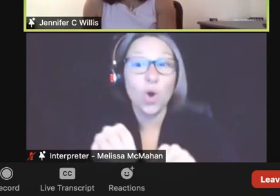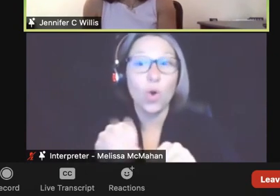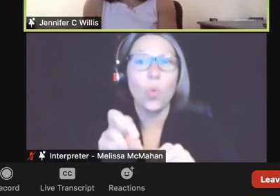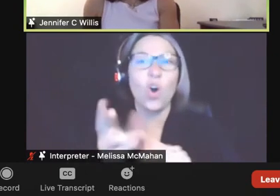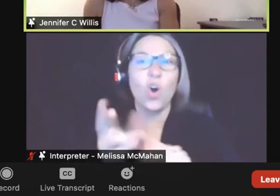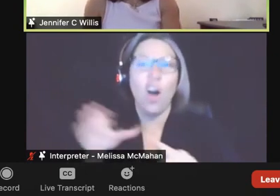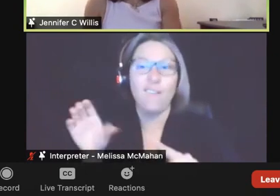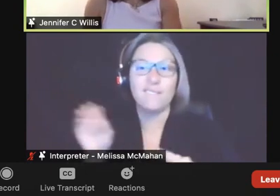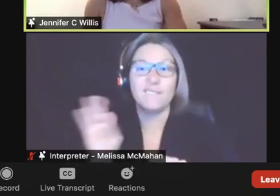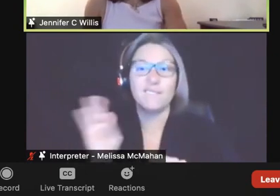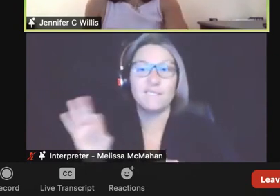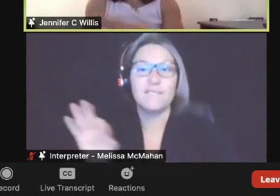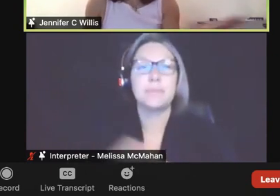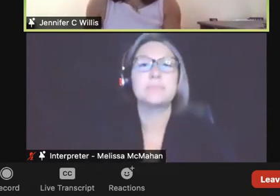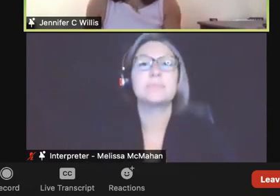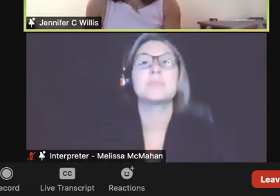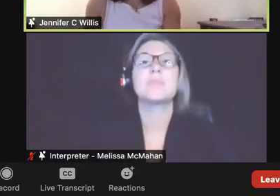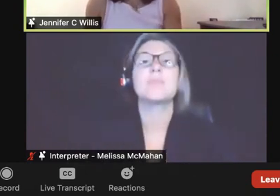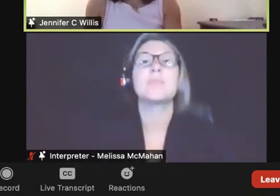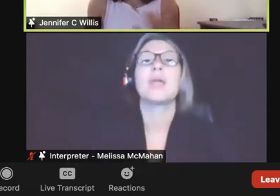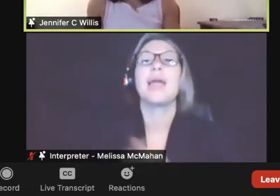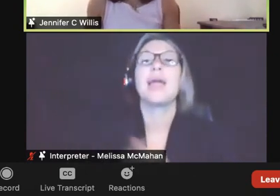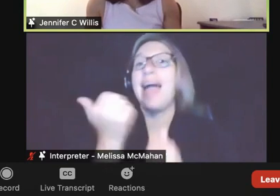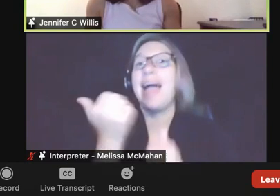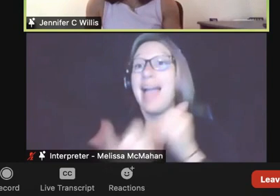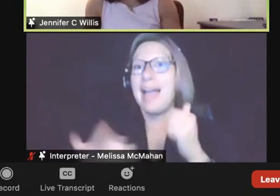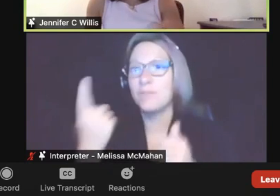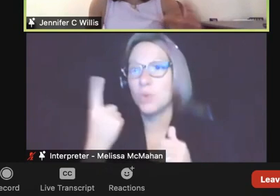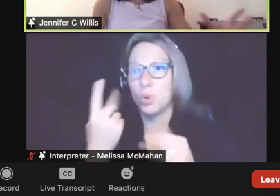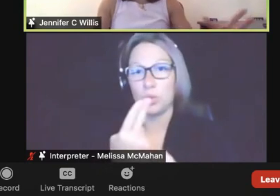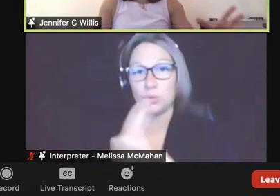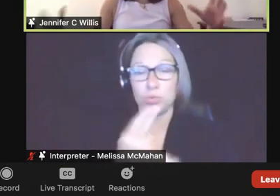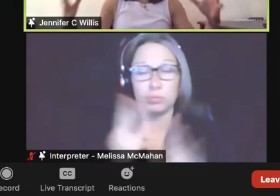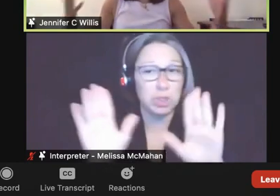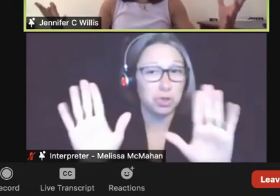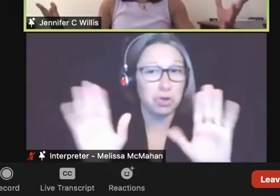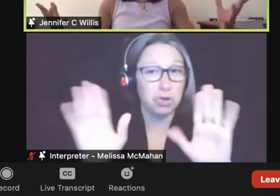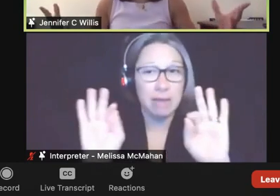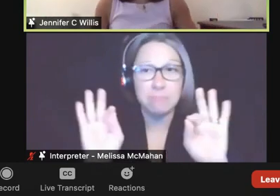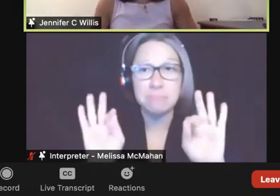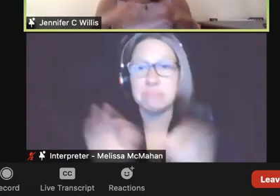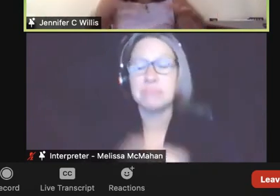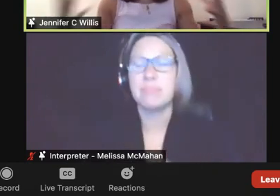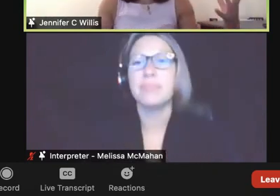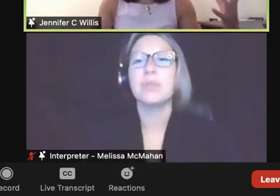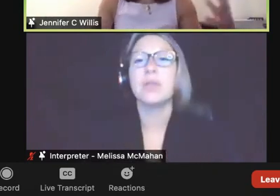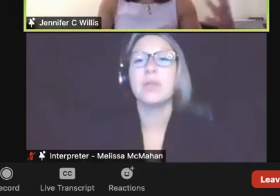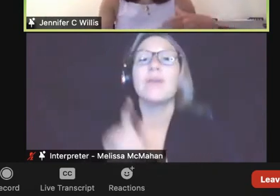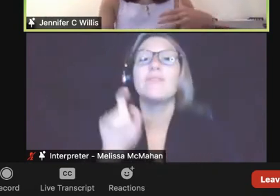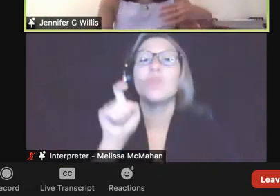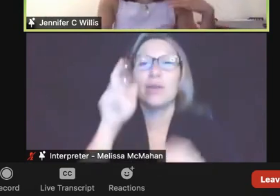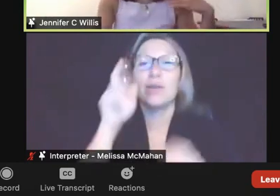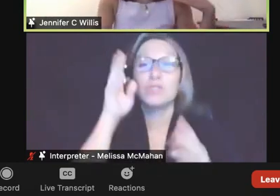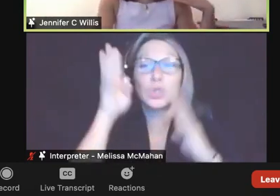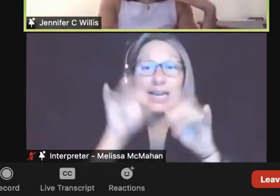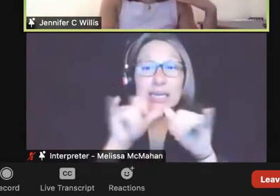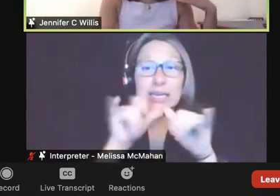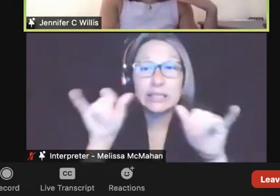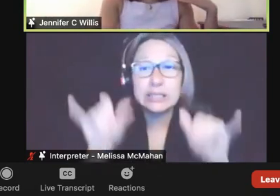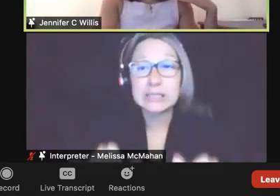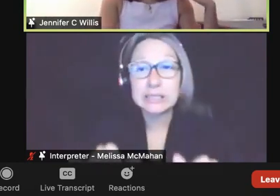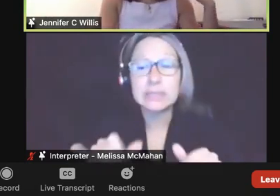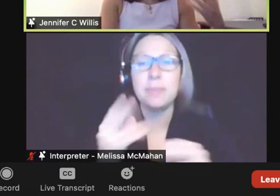off. And everybody uses that with the student, and that's great. If you've got to create a system that's utilized